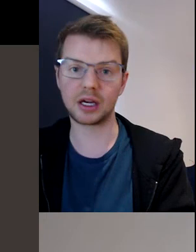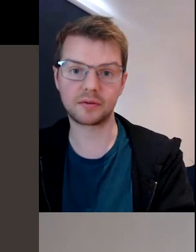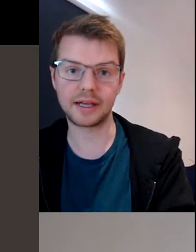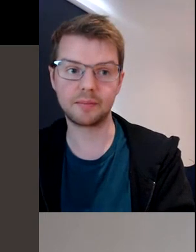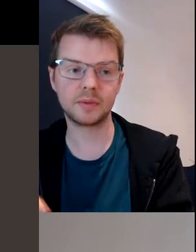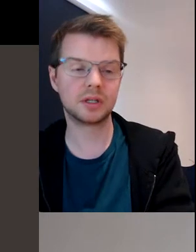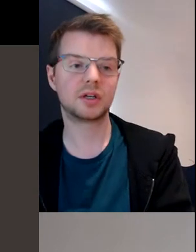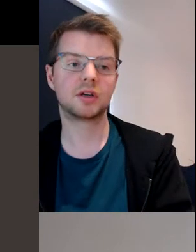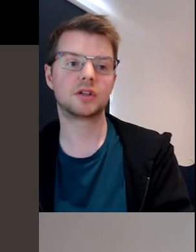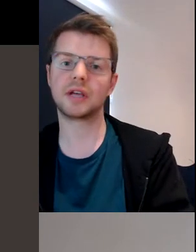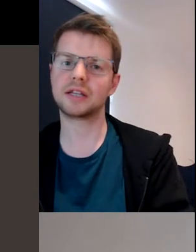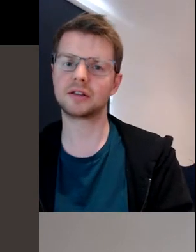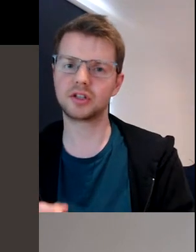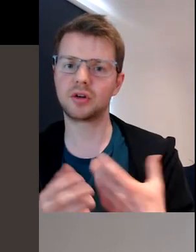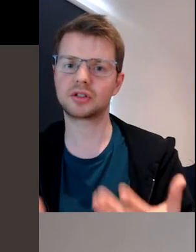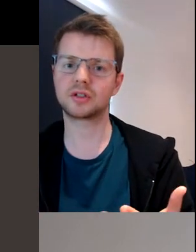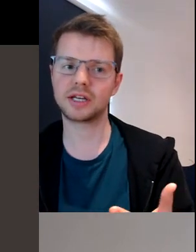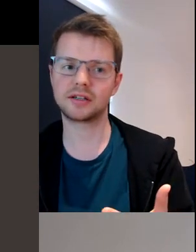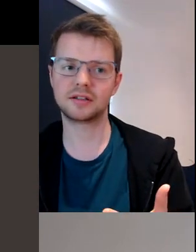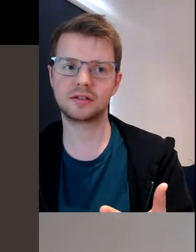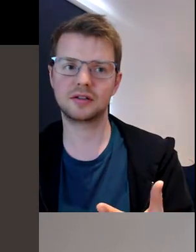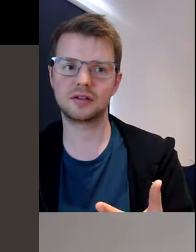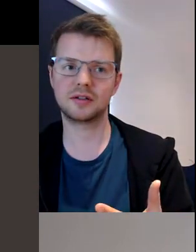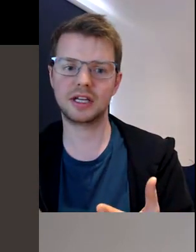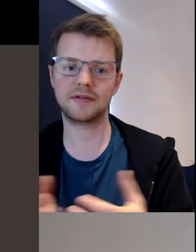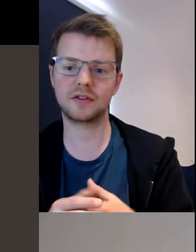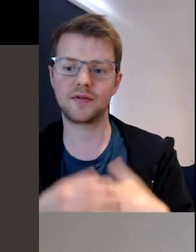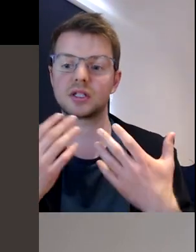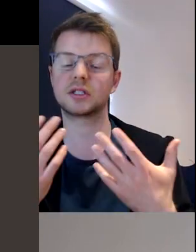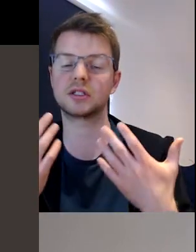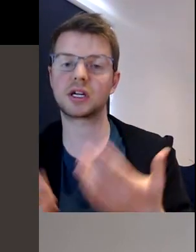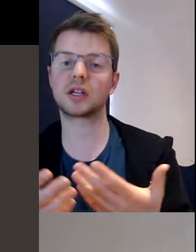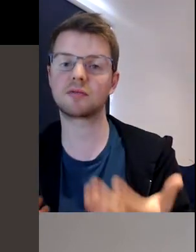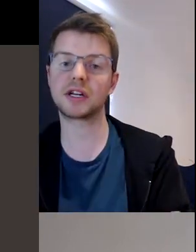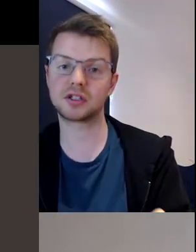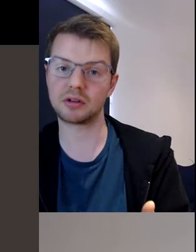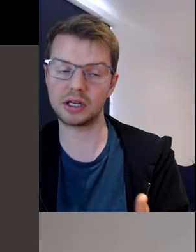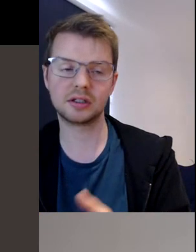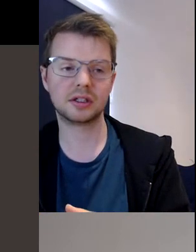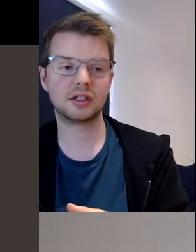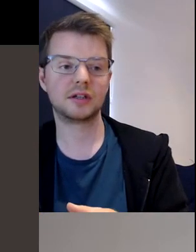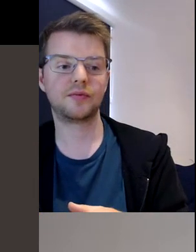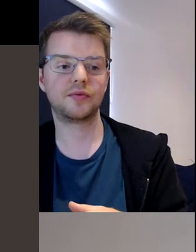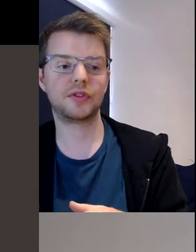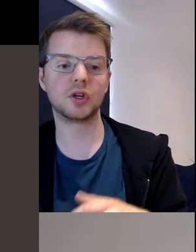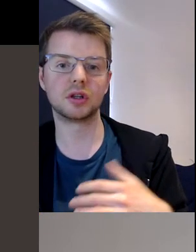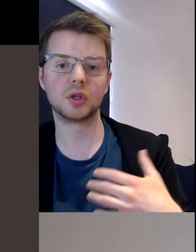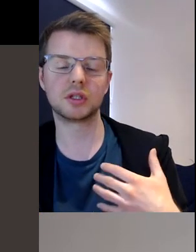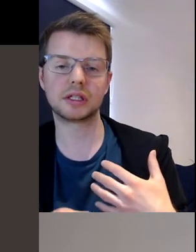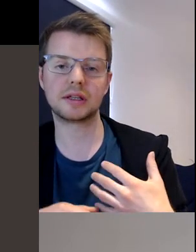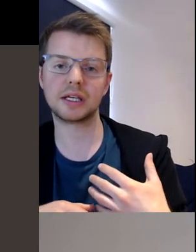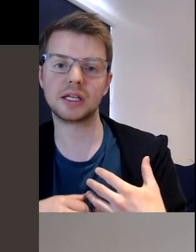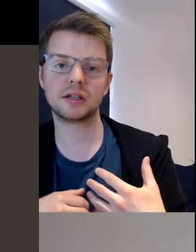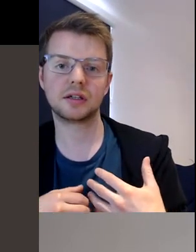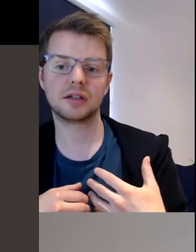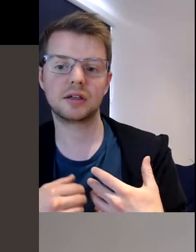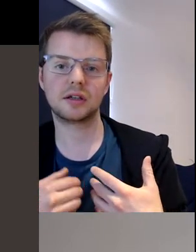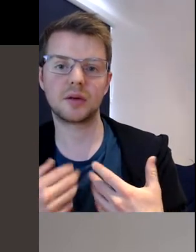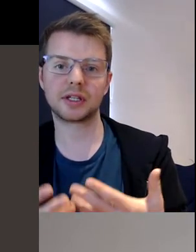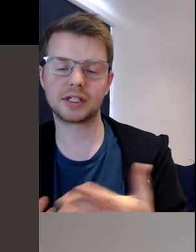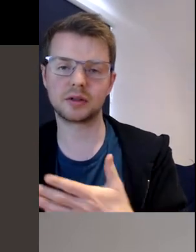they filled out for them. So then you're also then, if the focus is entirely on registering, you're losing